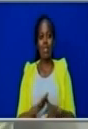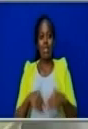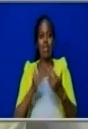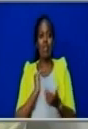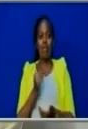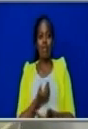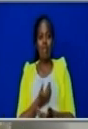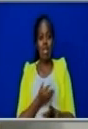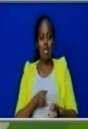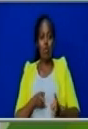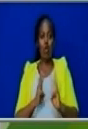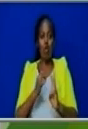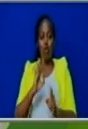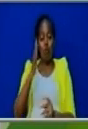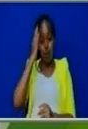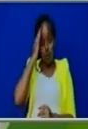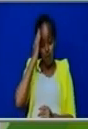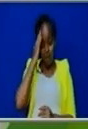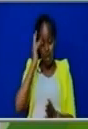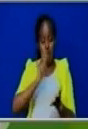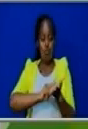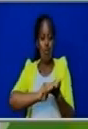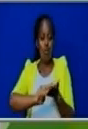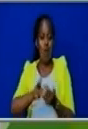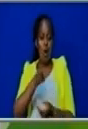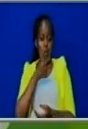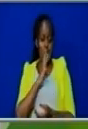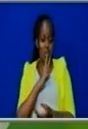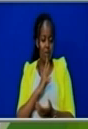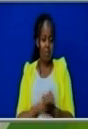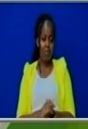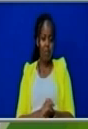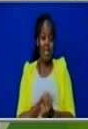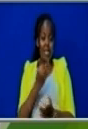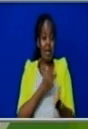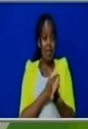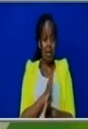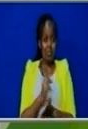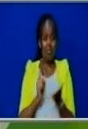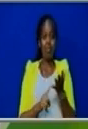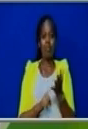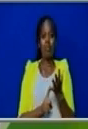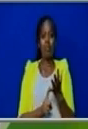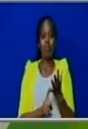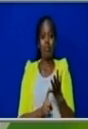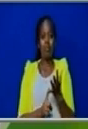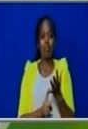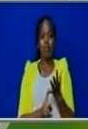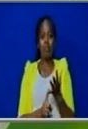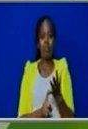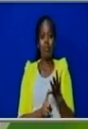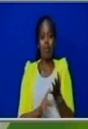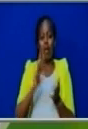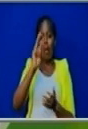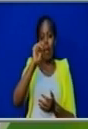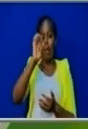us the criteria Mhm. of identifying this water is pure. There Wow. are 3 main criteria. Yes. Number 1, The melt